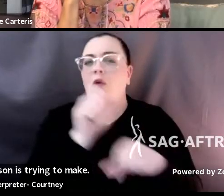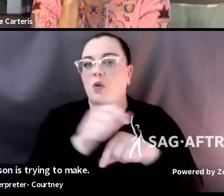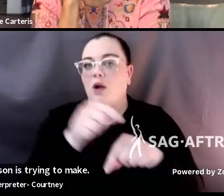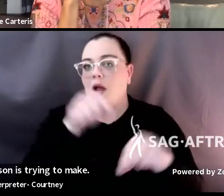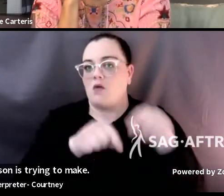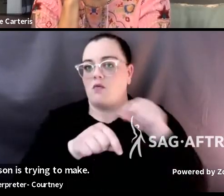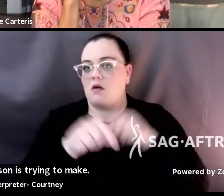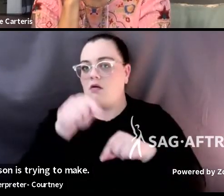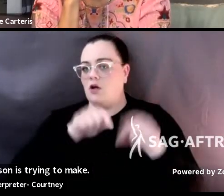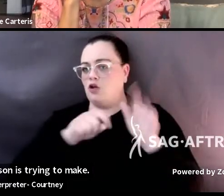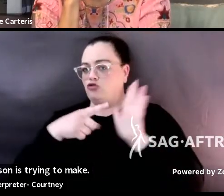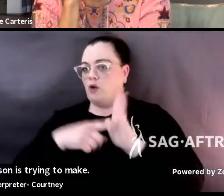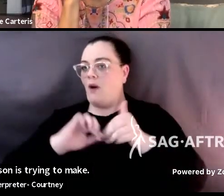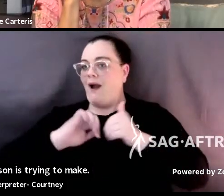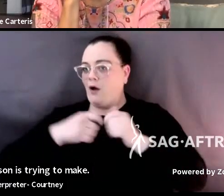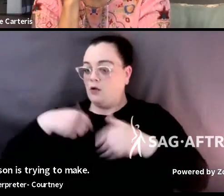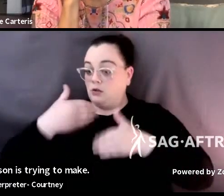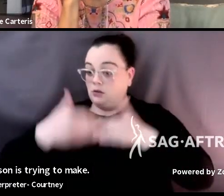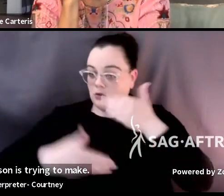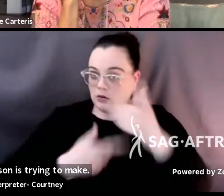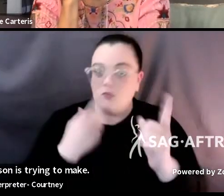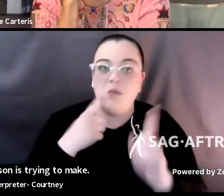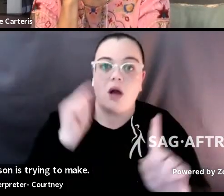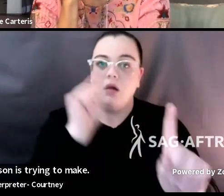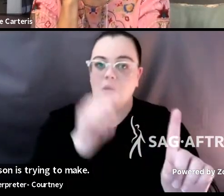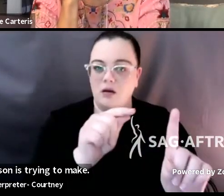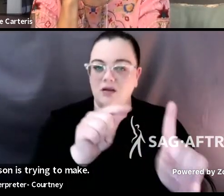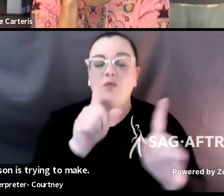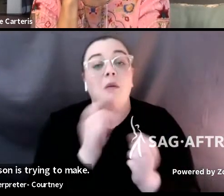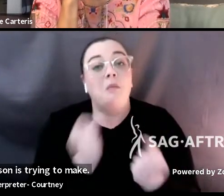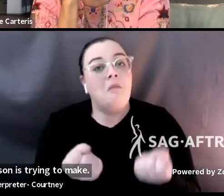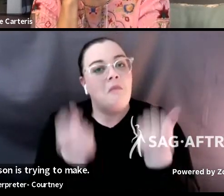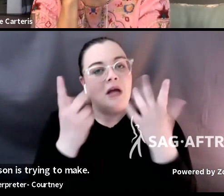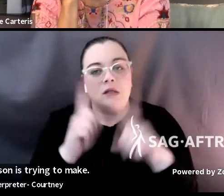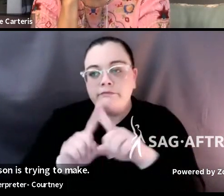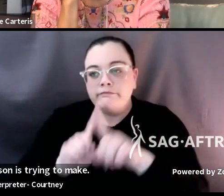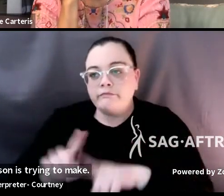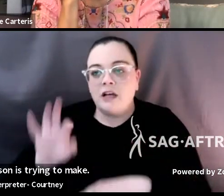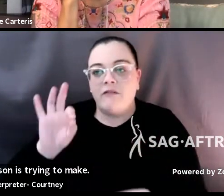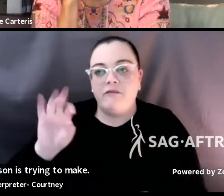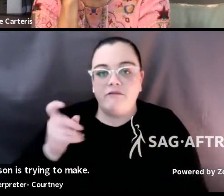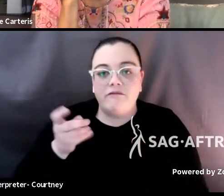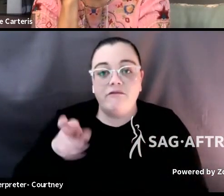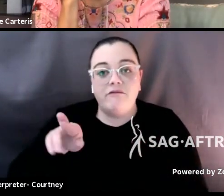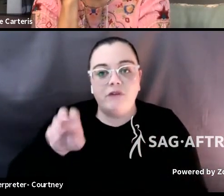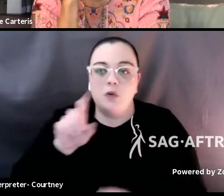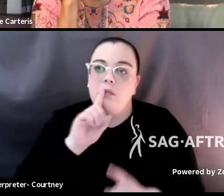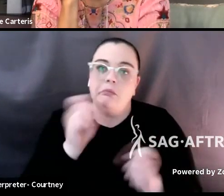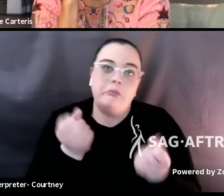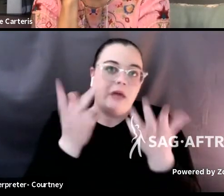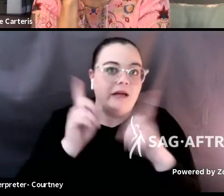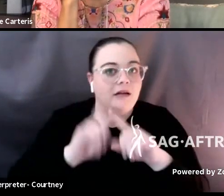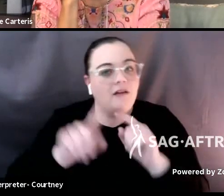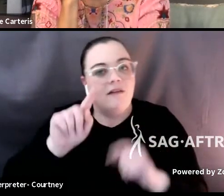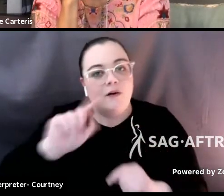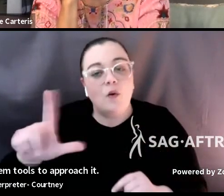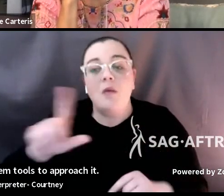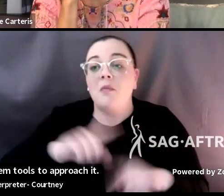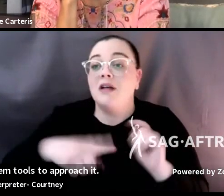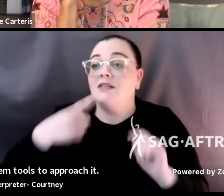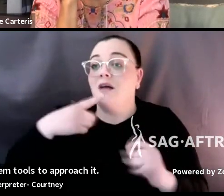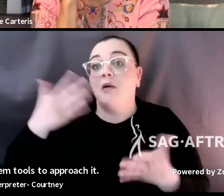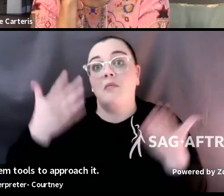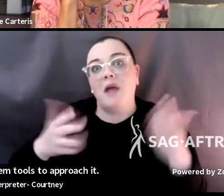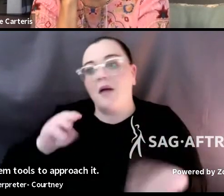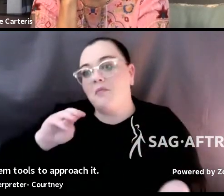use, because there's so many different features, there's so many different things you can do. But if we have a like, okay, we'd like to approach, how do we do a micro doc,